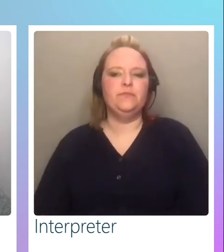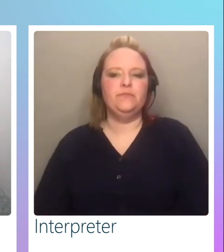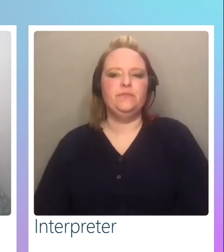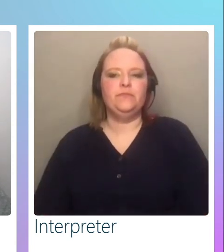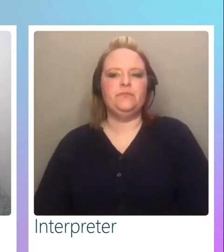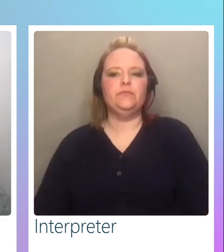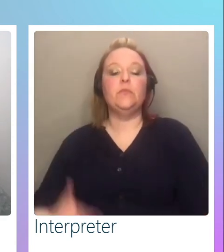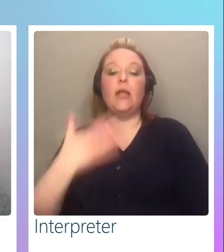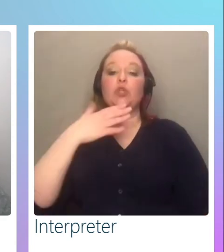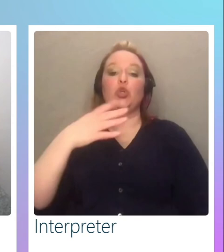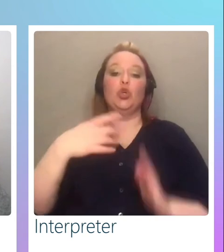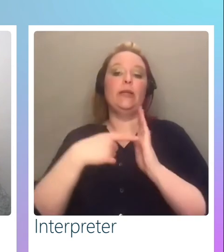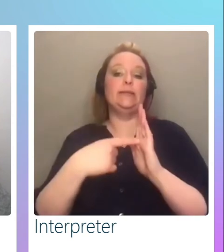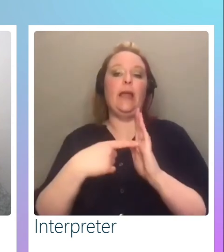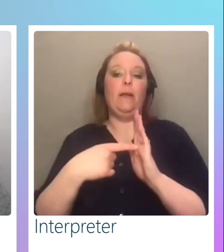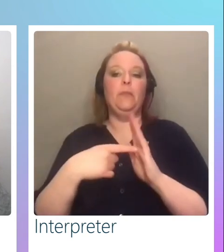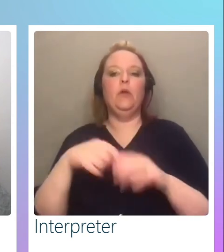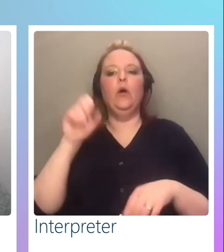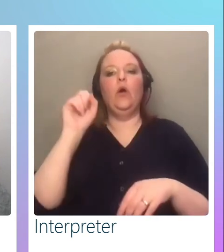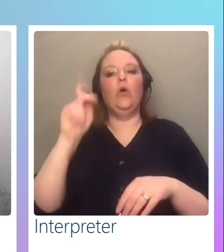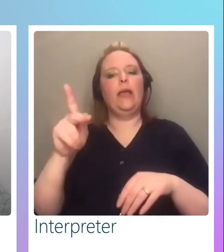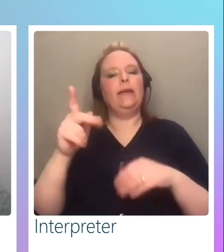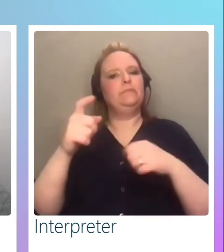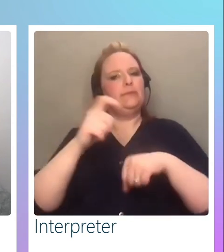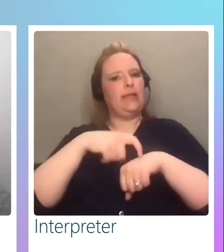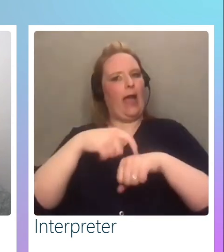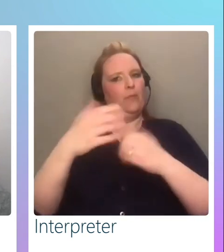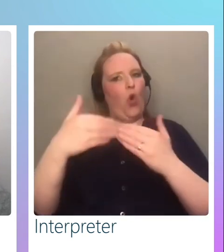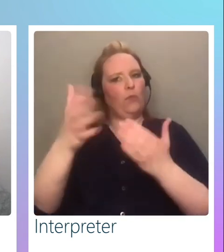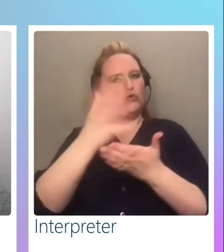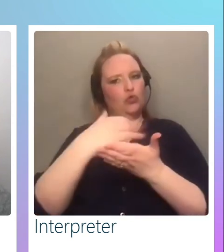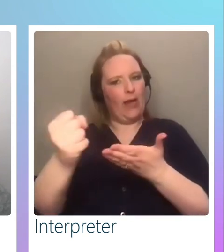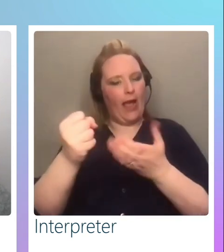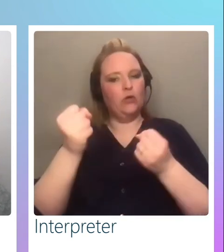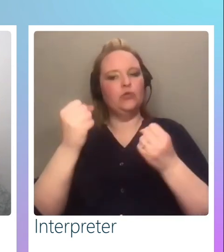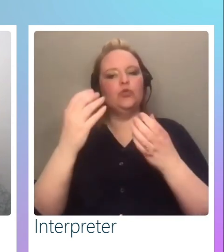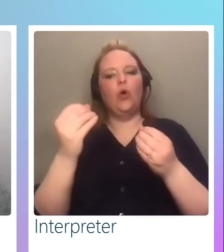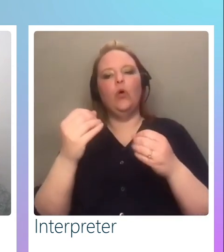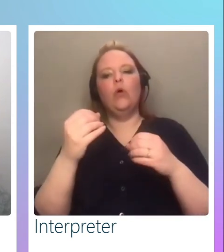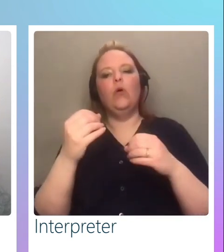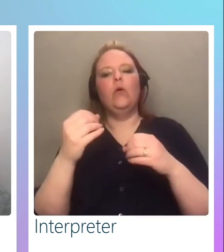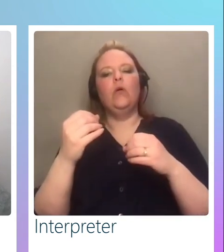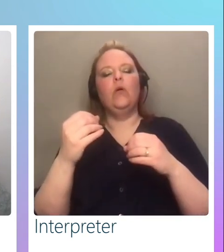Great example. Okay, we are almost at time. So in the interest of